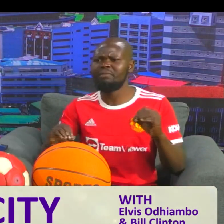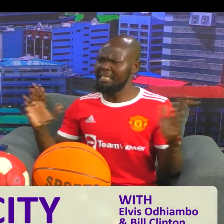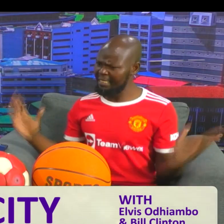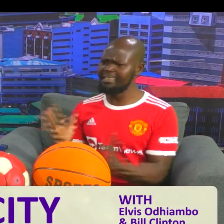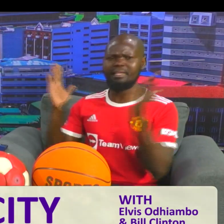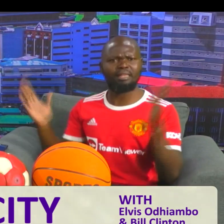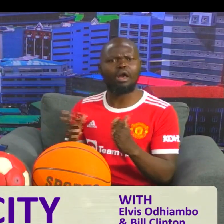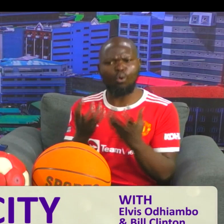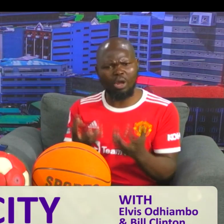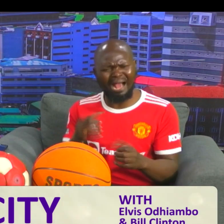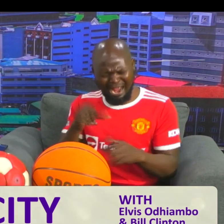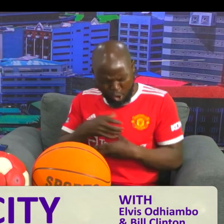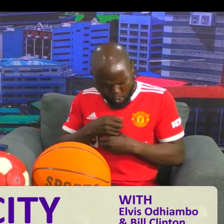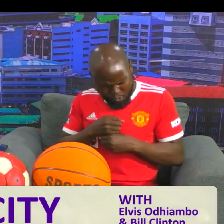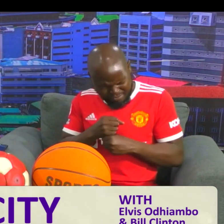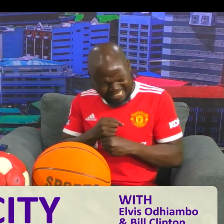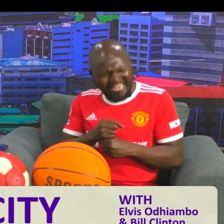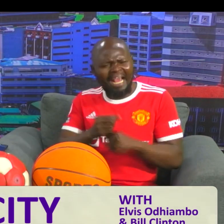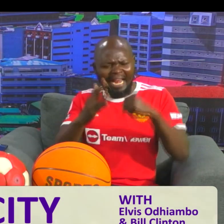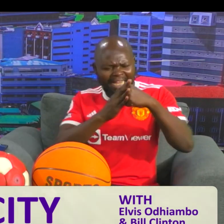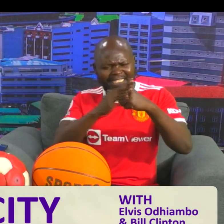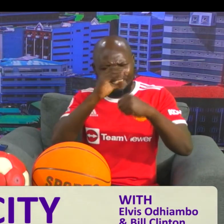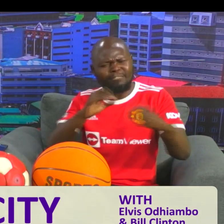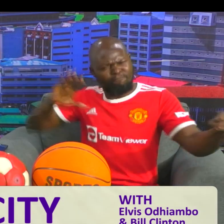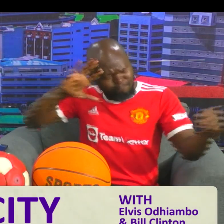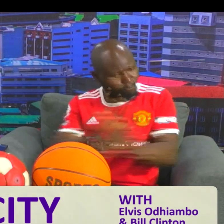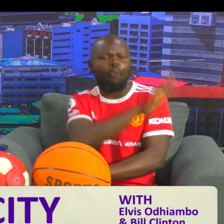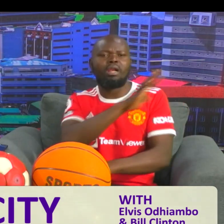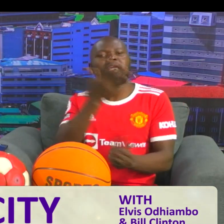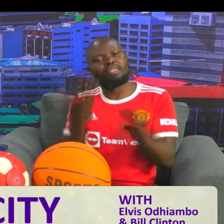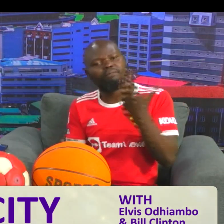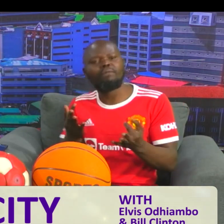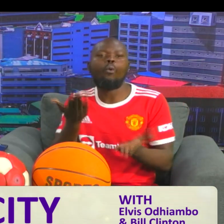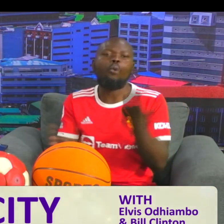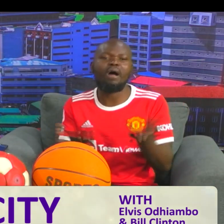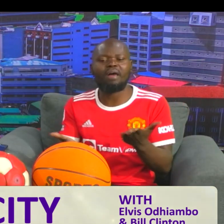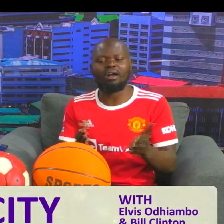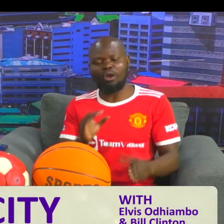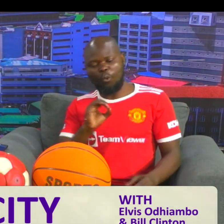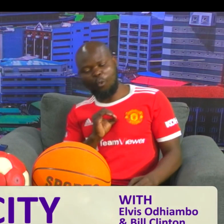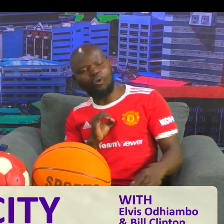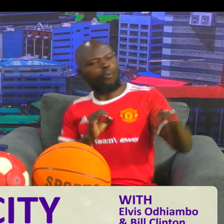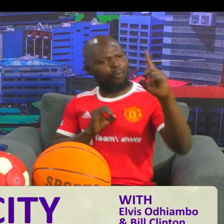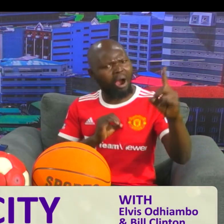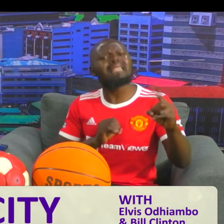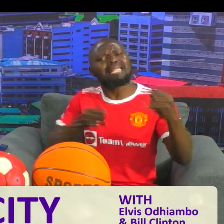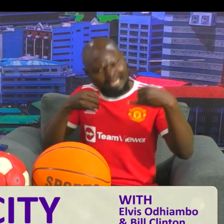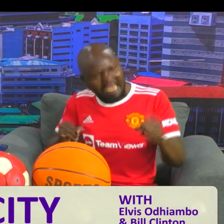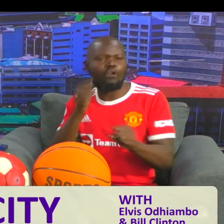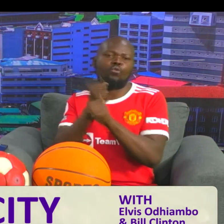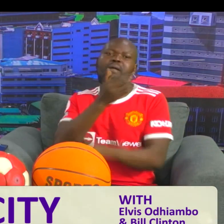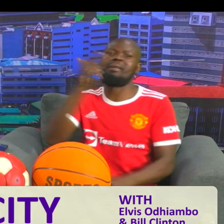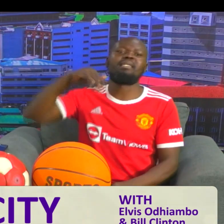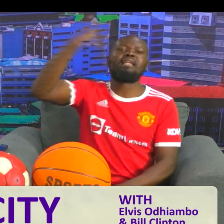that makes them concede a lot of goals. I think they need to improve their confidence.